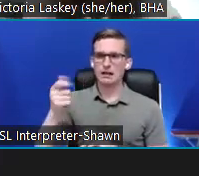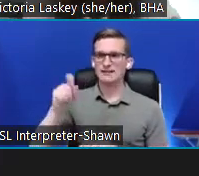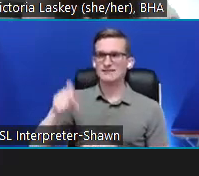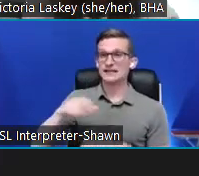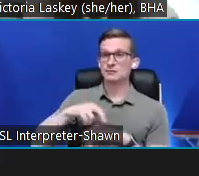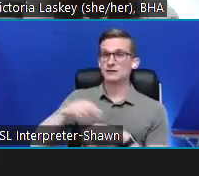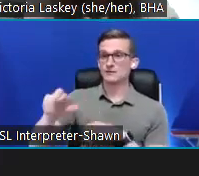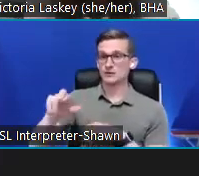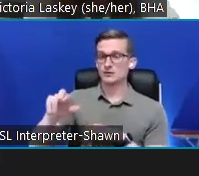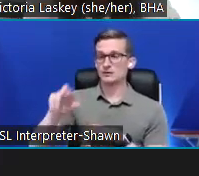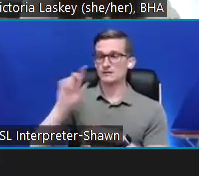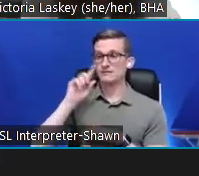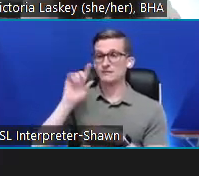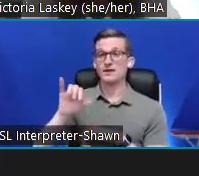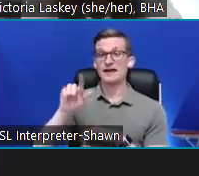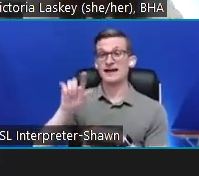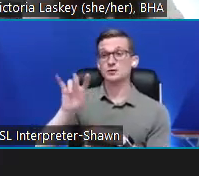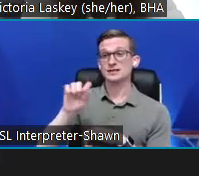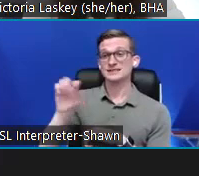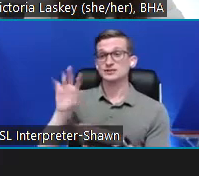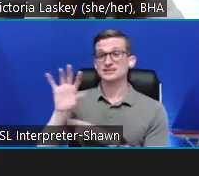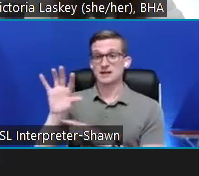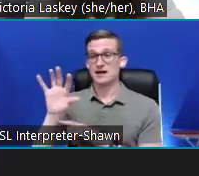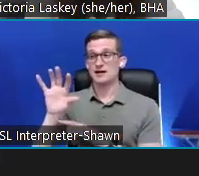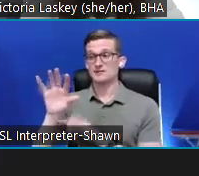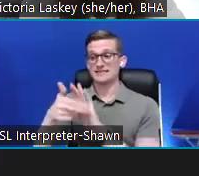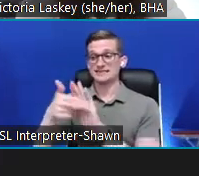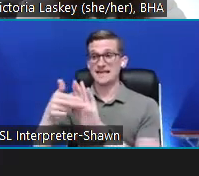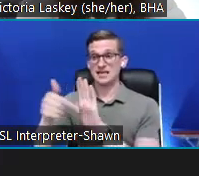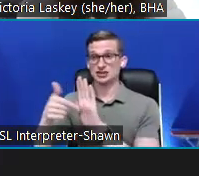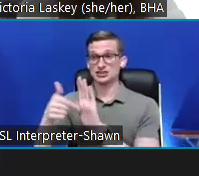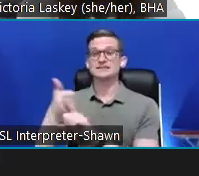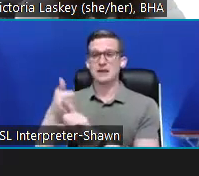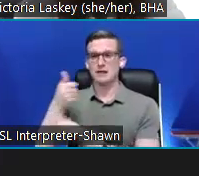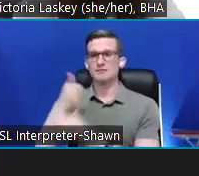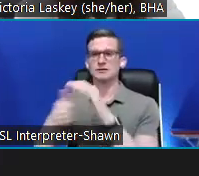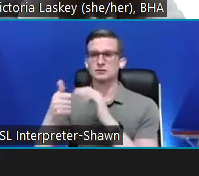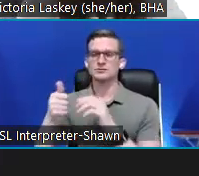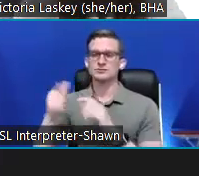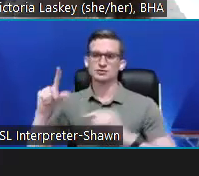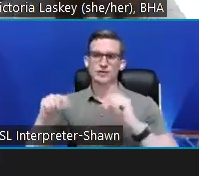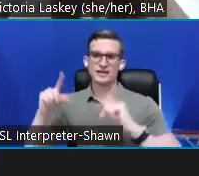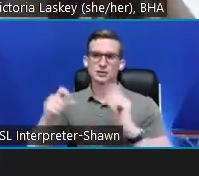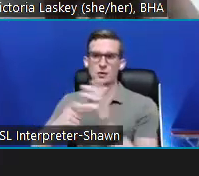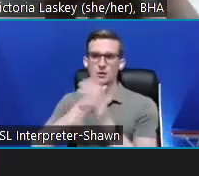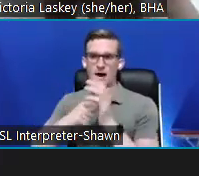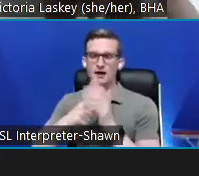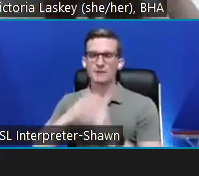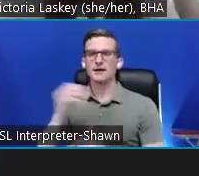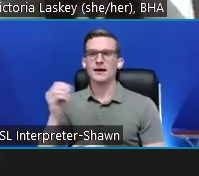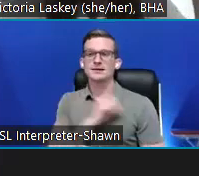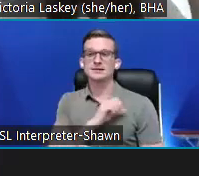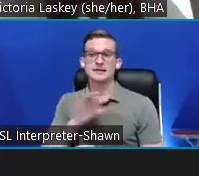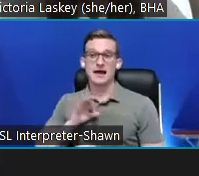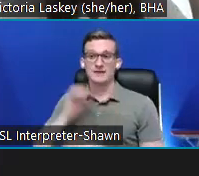2765 designation is that ratio requirement and more staffing information. So that one we did